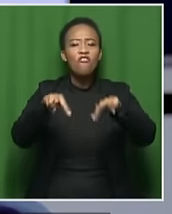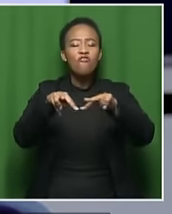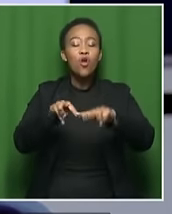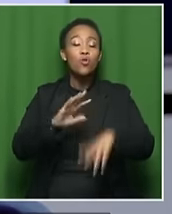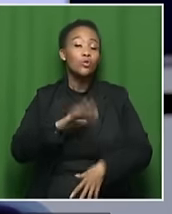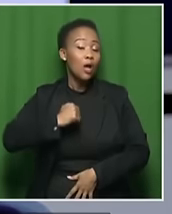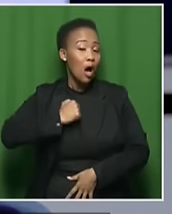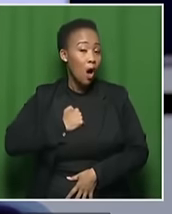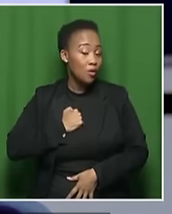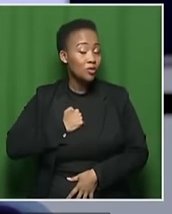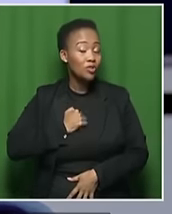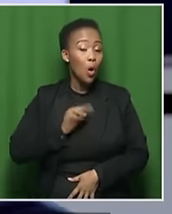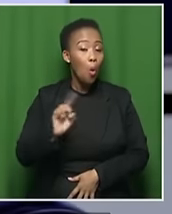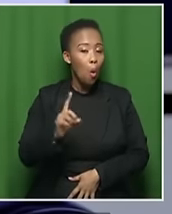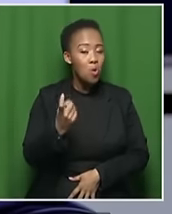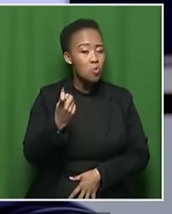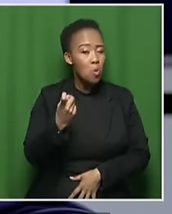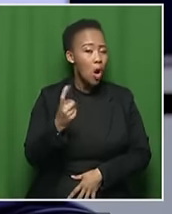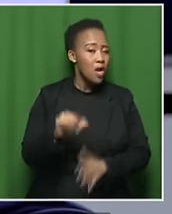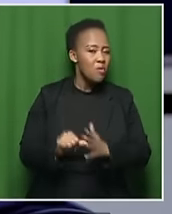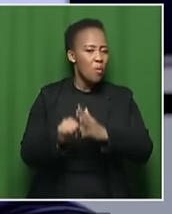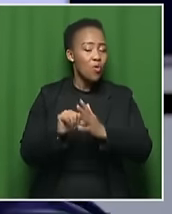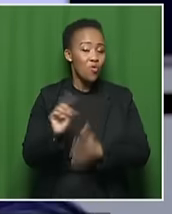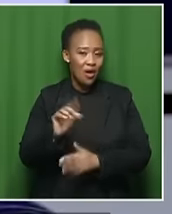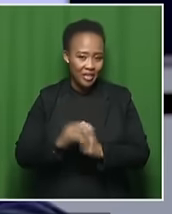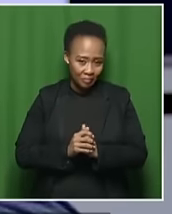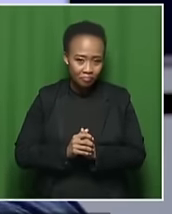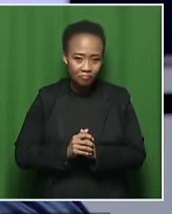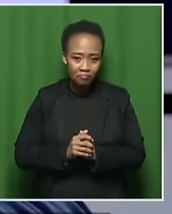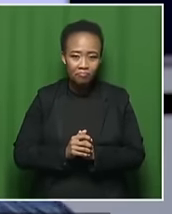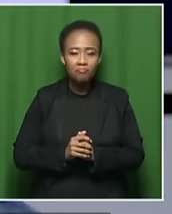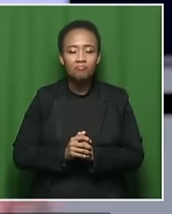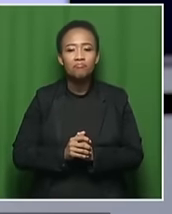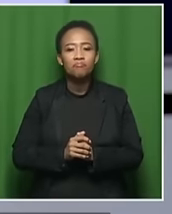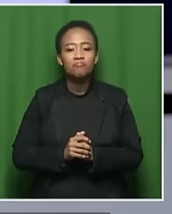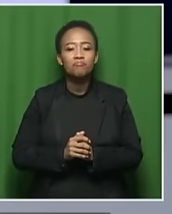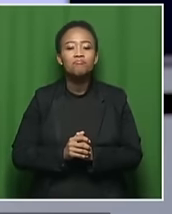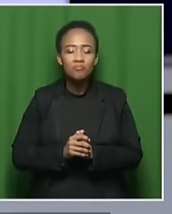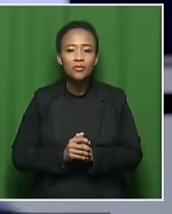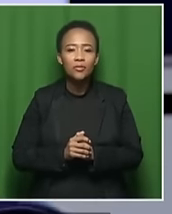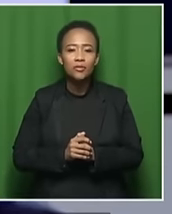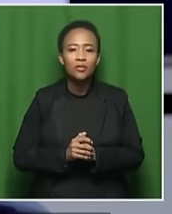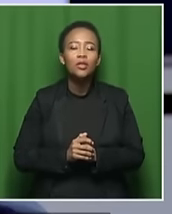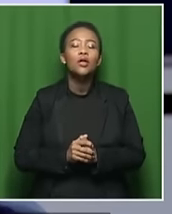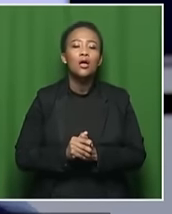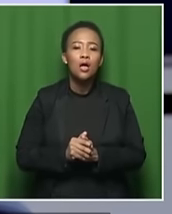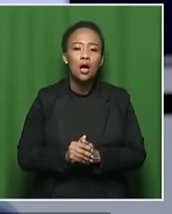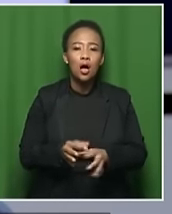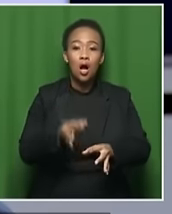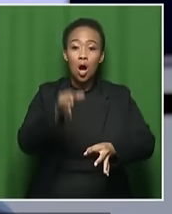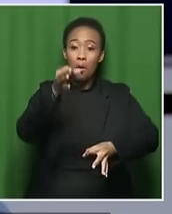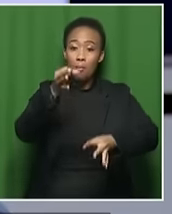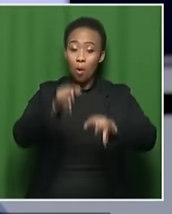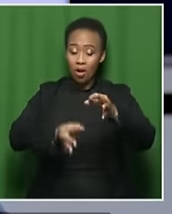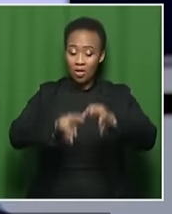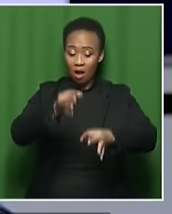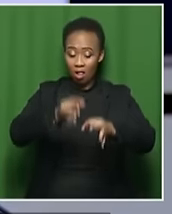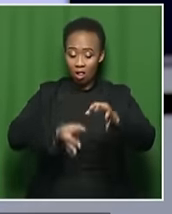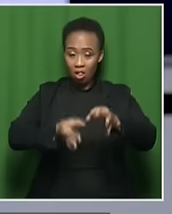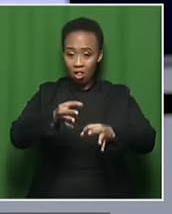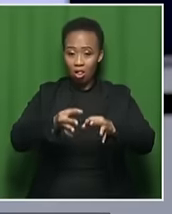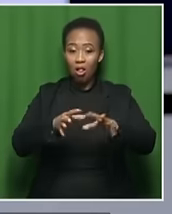strong values, is that the political discourse at the moment is very geared